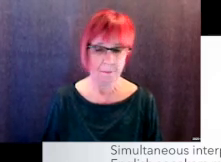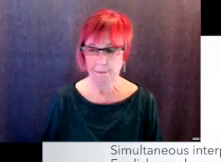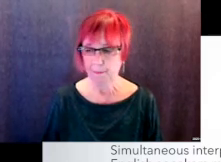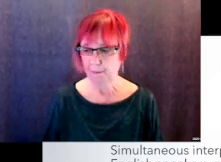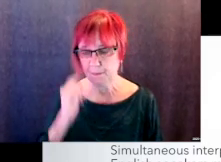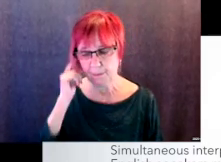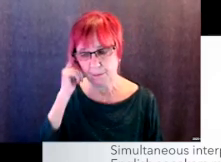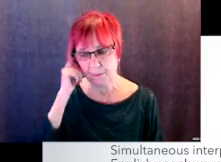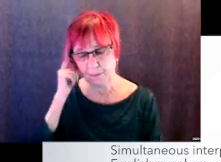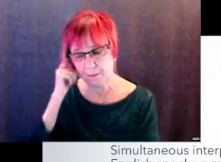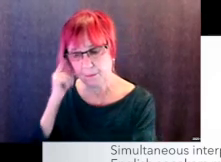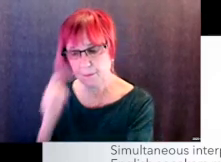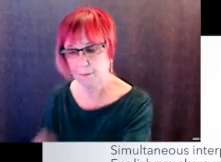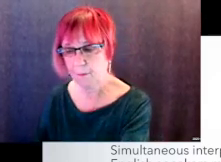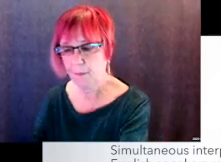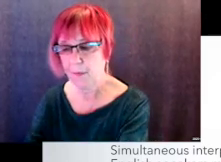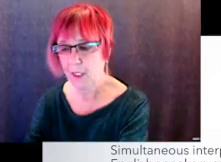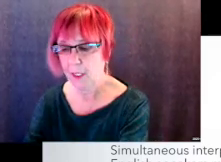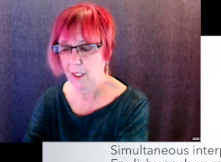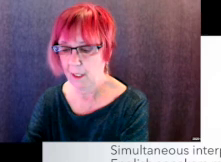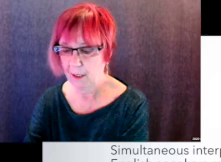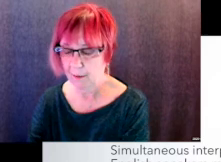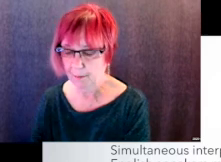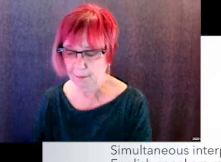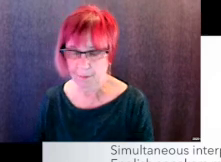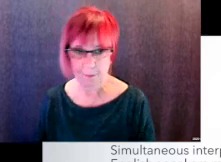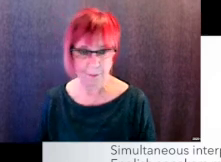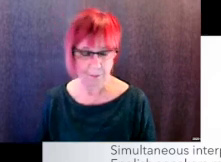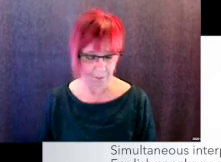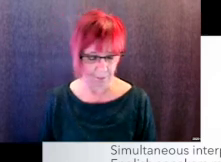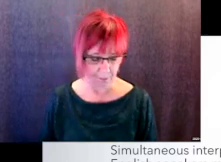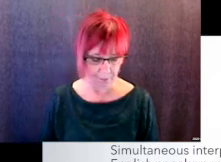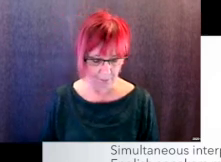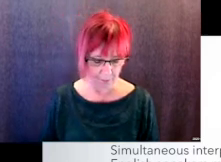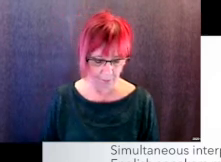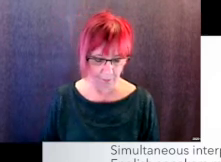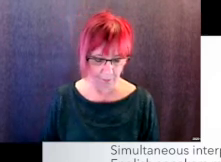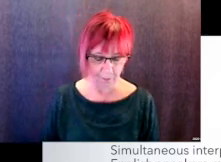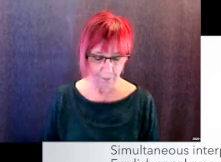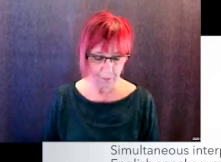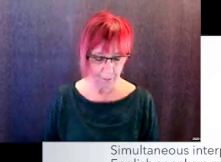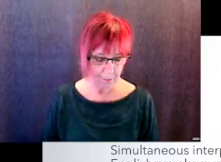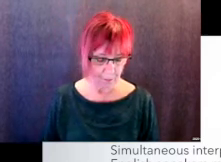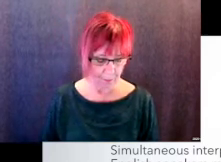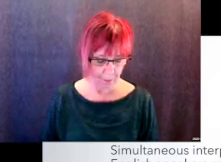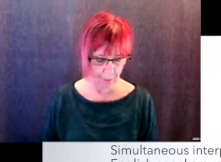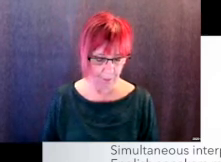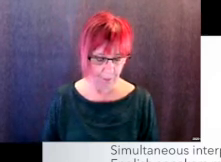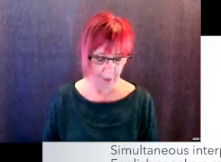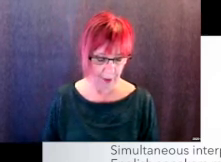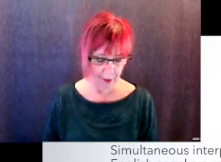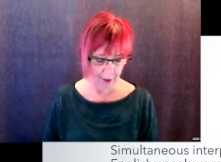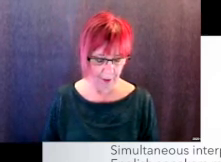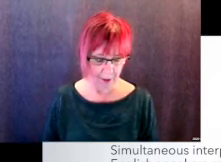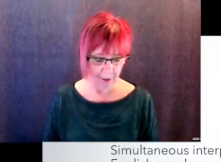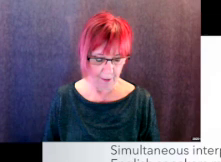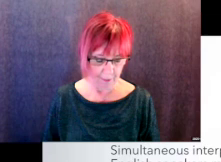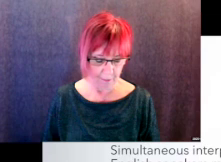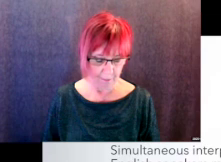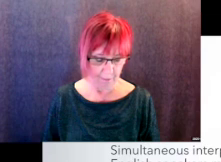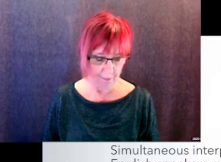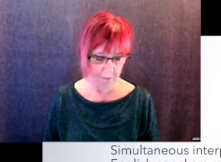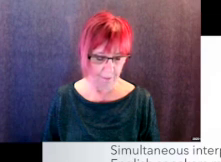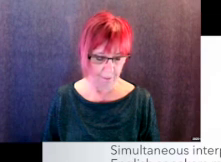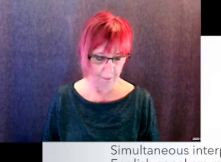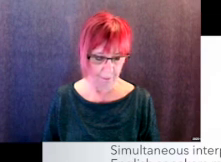para que pueda acceder a su canal. Pedimos que elija español en la parte inferior de su